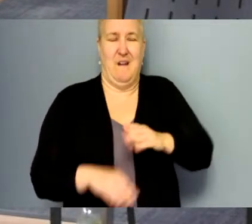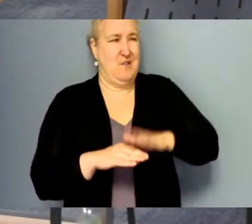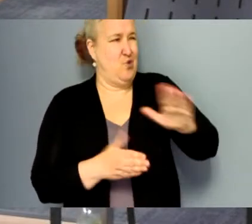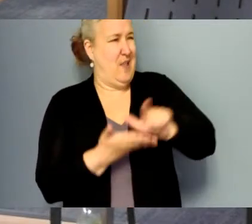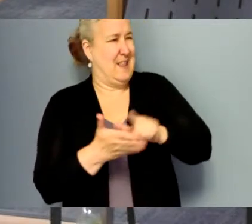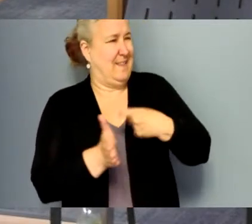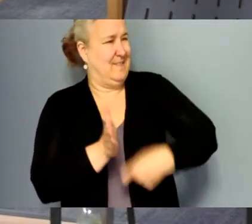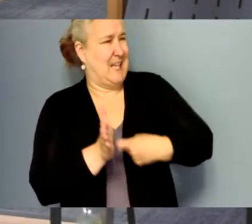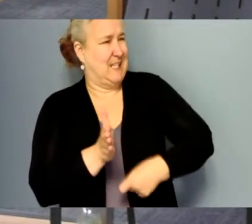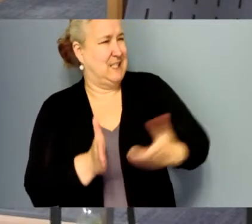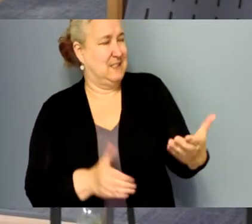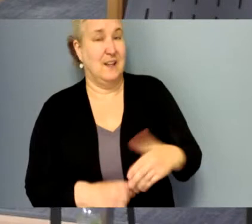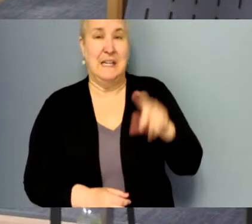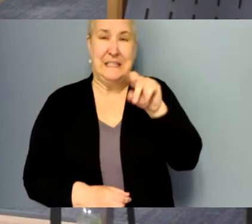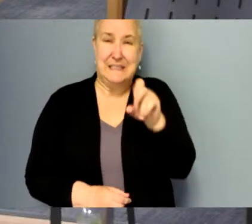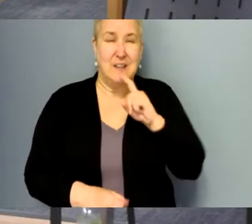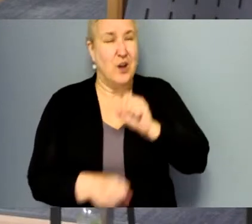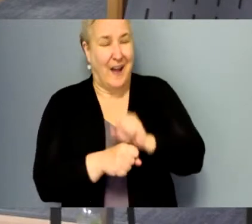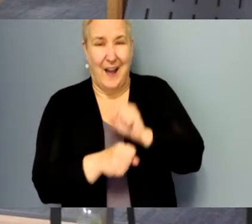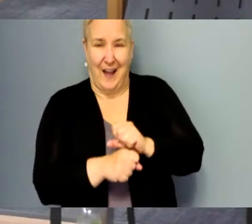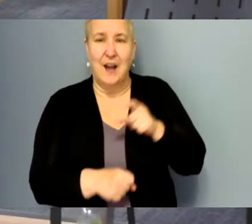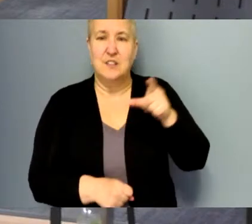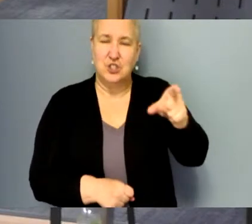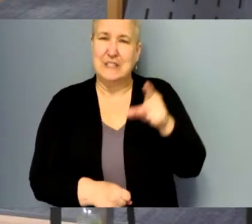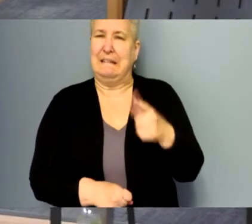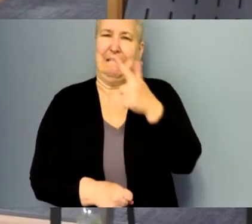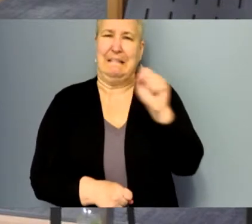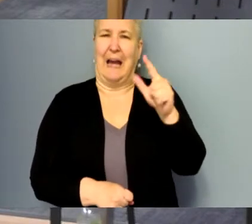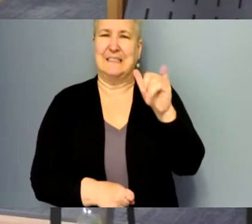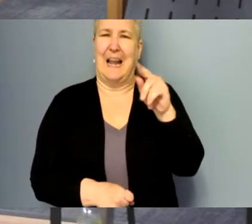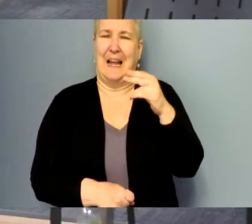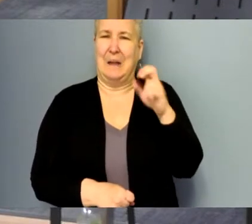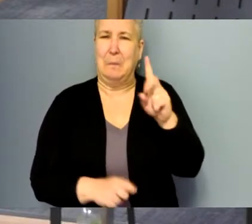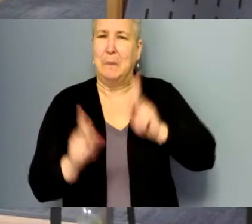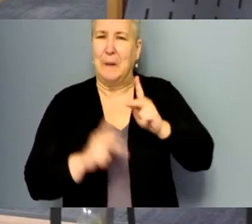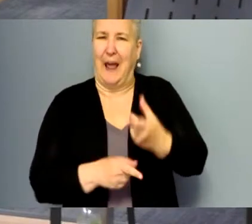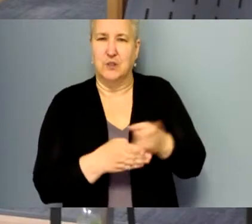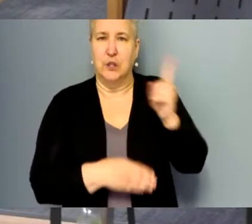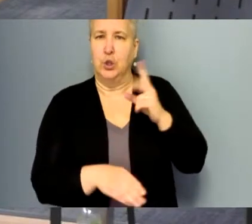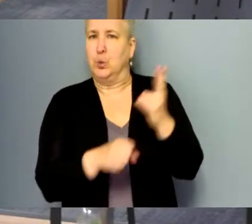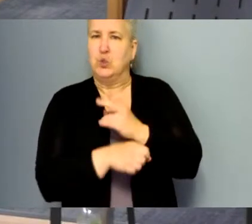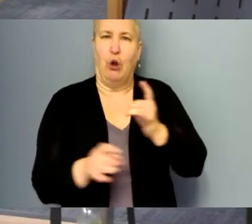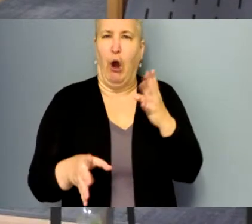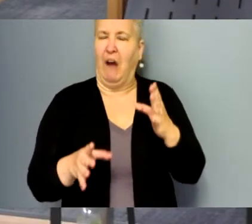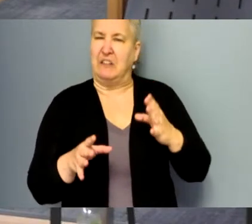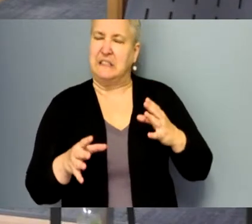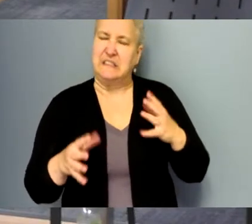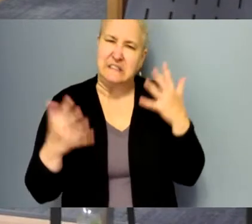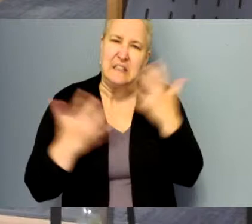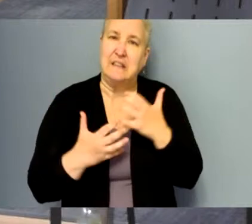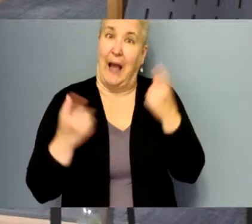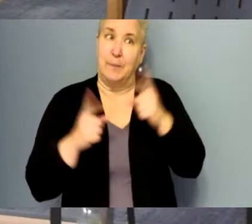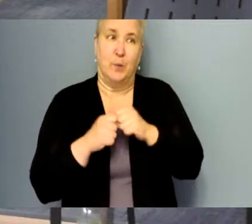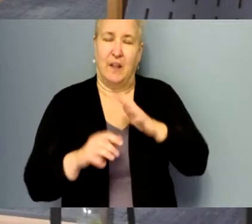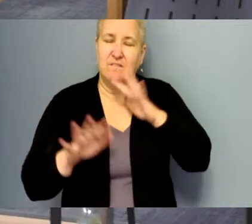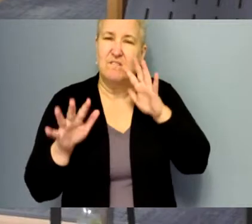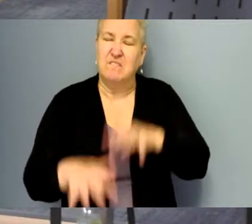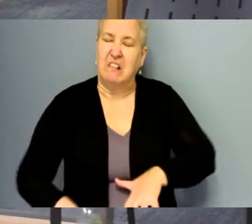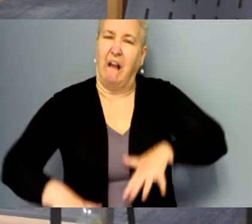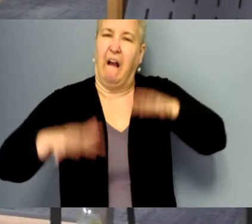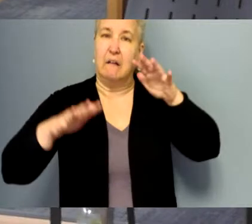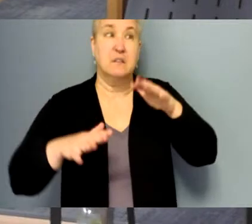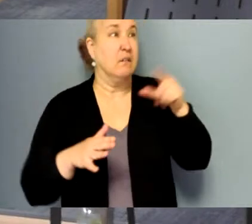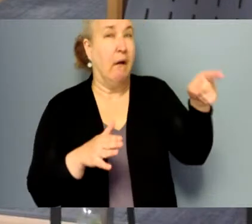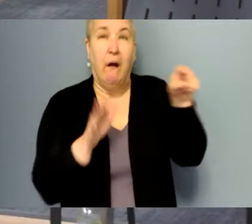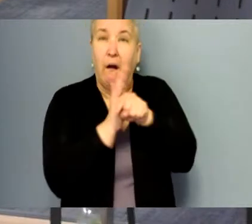legal fees. Diane, you actually gaslighted the people last week by using a horrific tragedy that occurred in the flood. They were not being